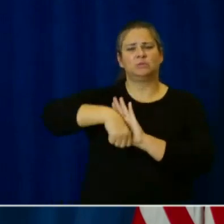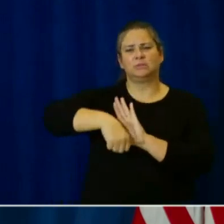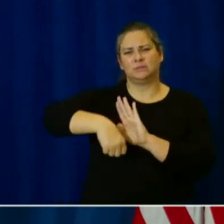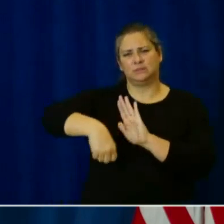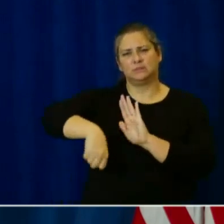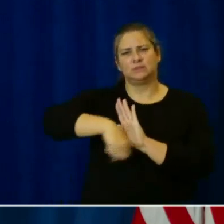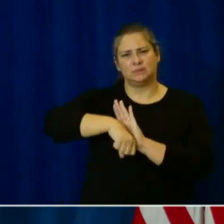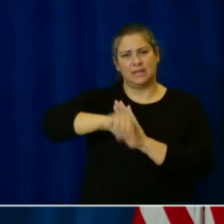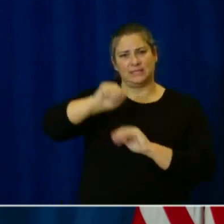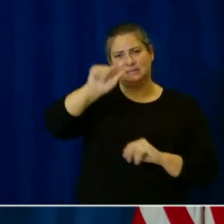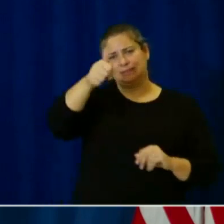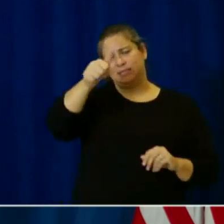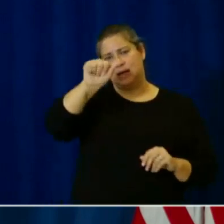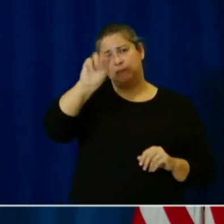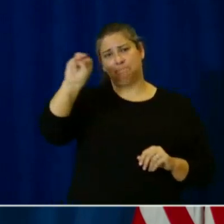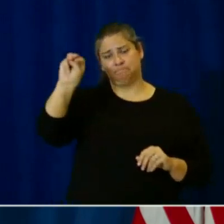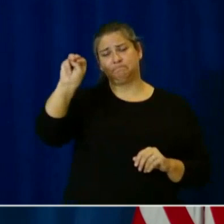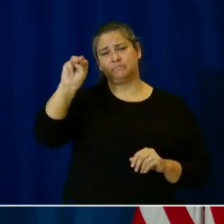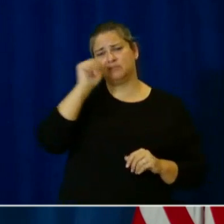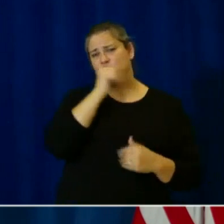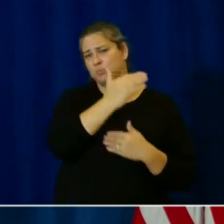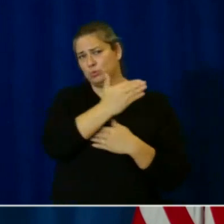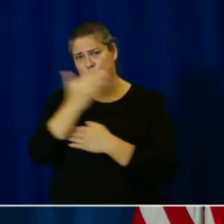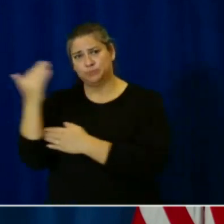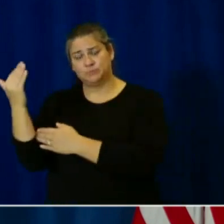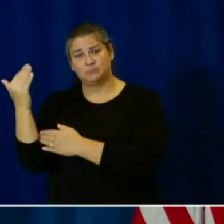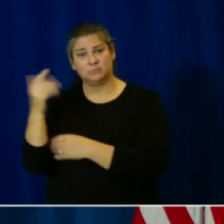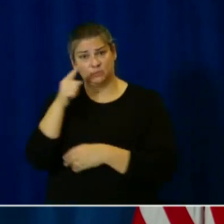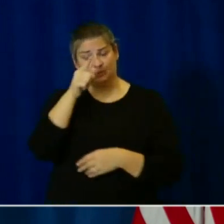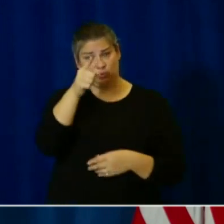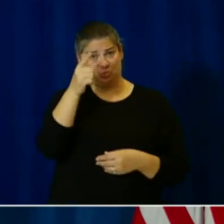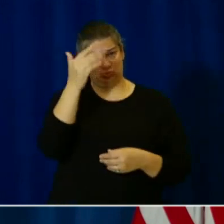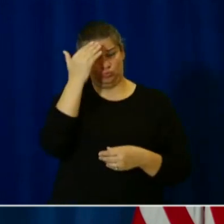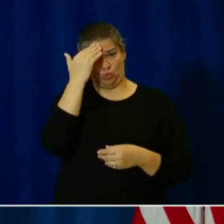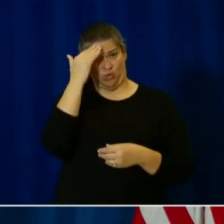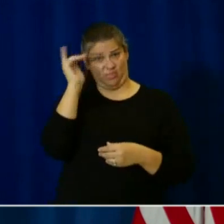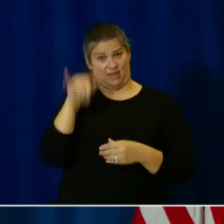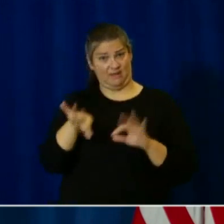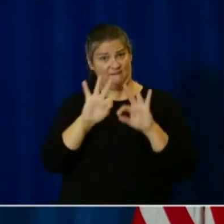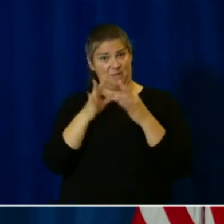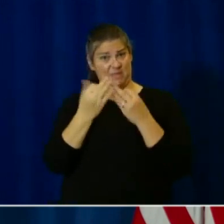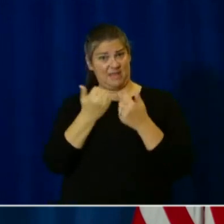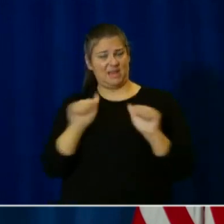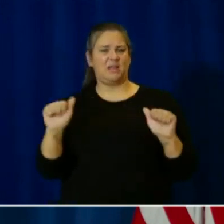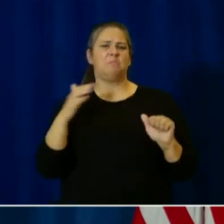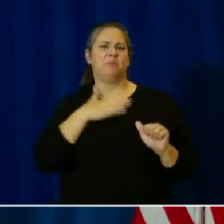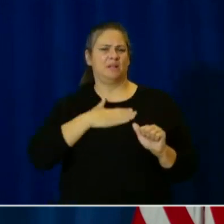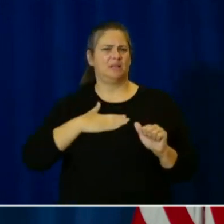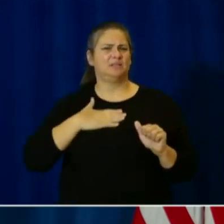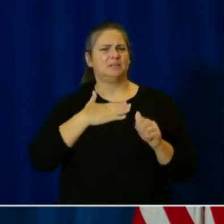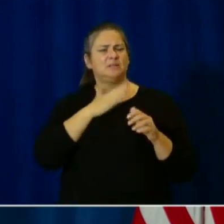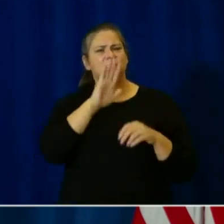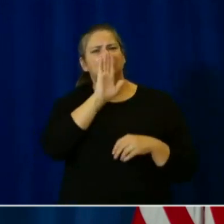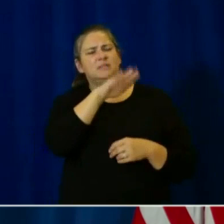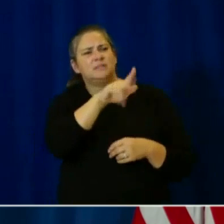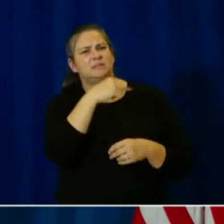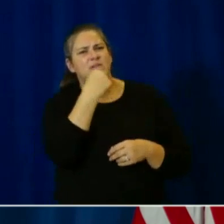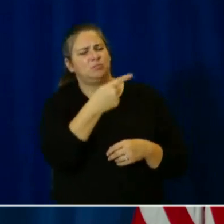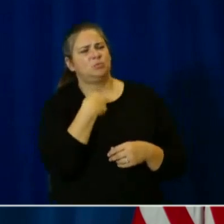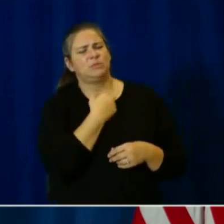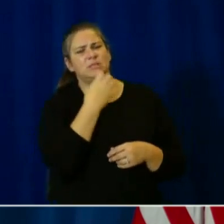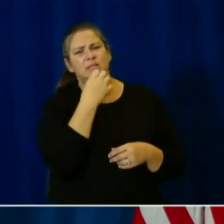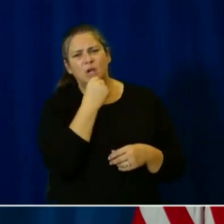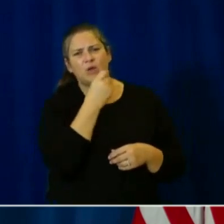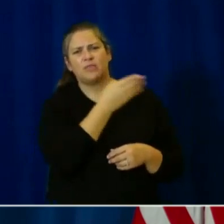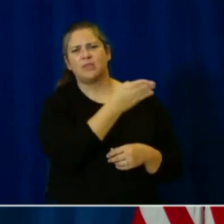at 10 a.m. Every morning. If you know any of these families, please reach out. Tell them you care about them. Tell